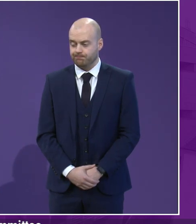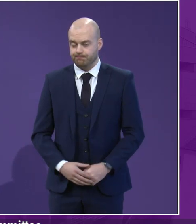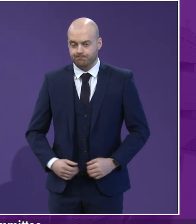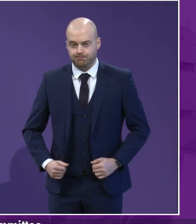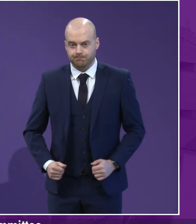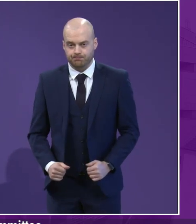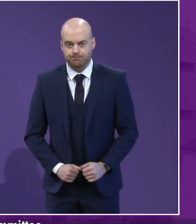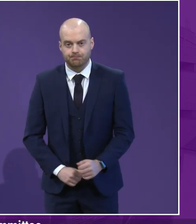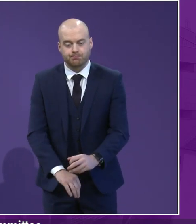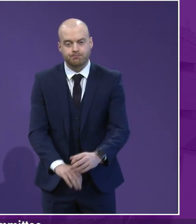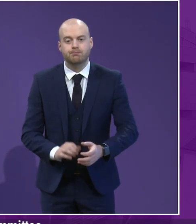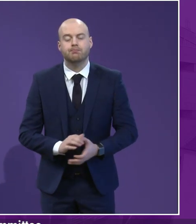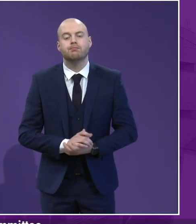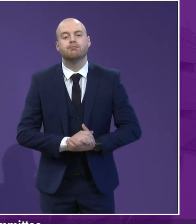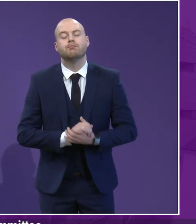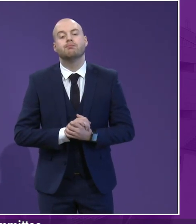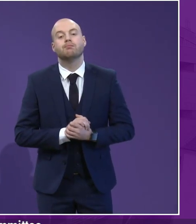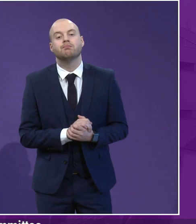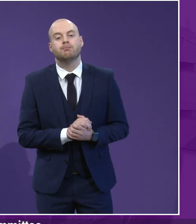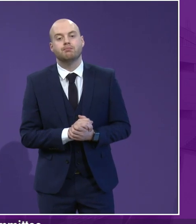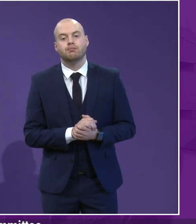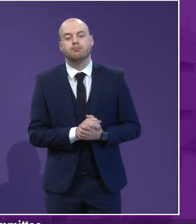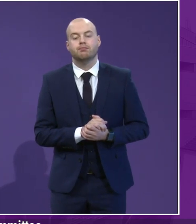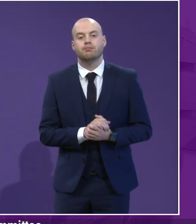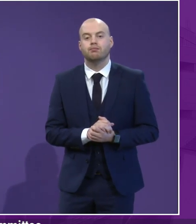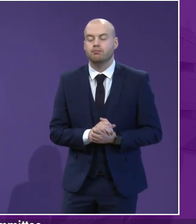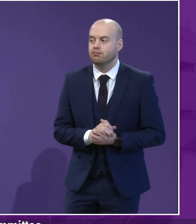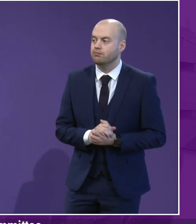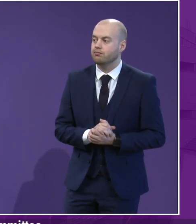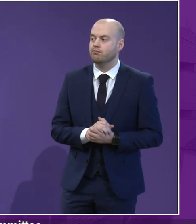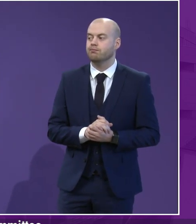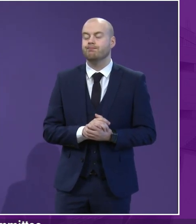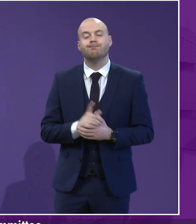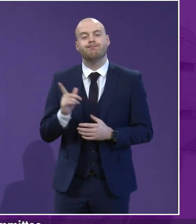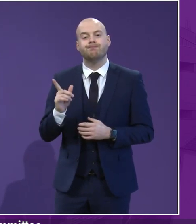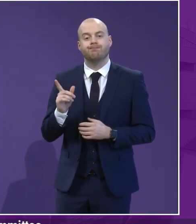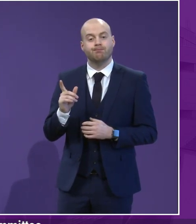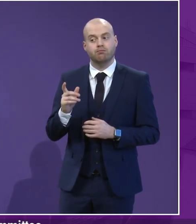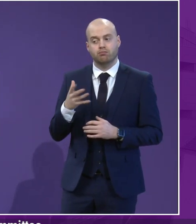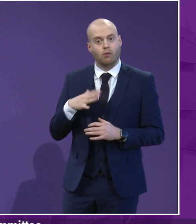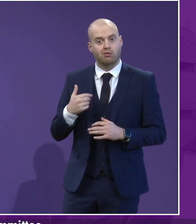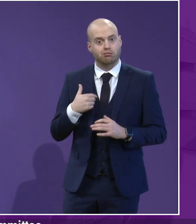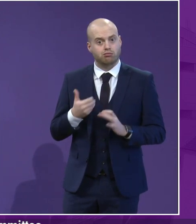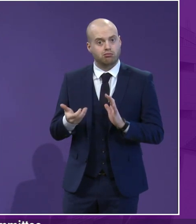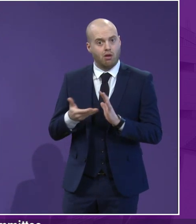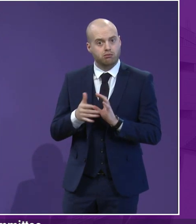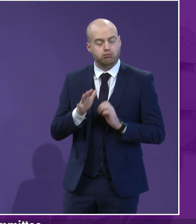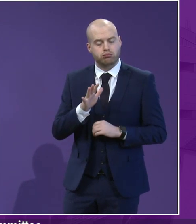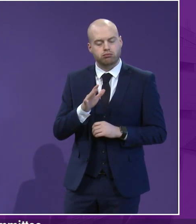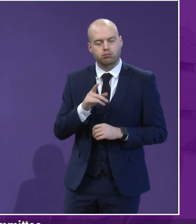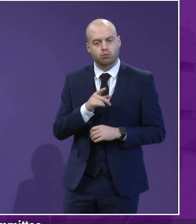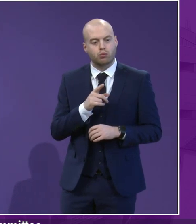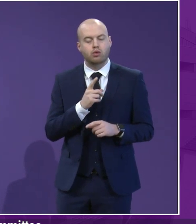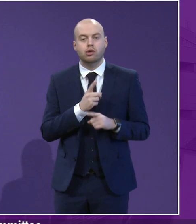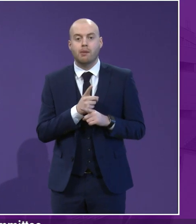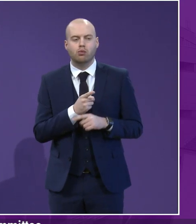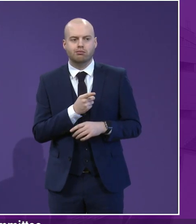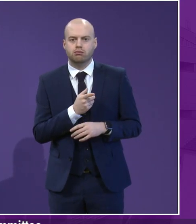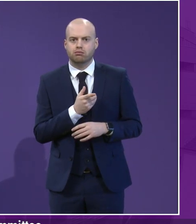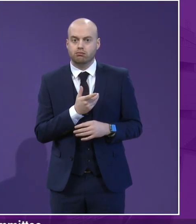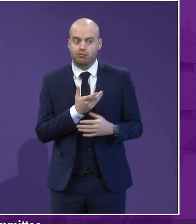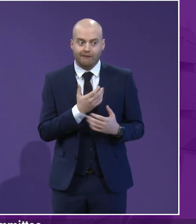access and improve that for deaf people rather than seeing it as purely a disability issue, and providing language